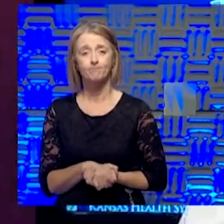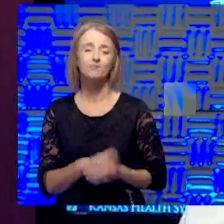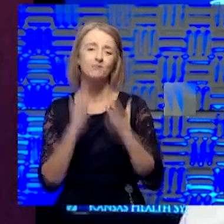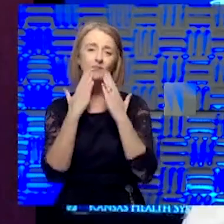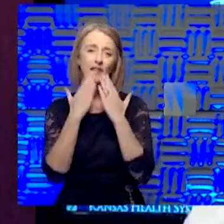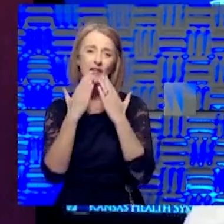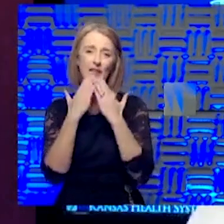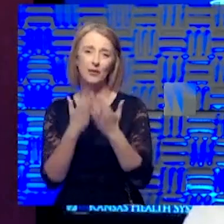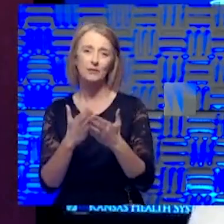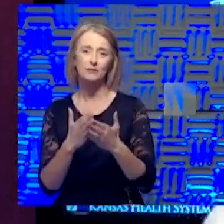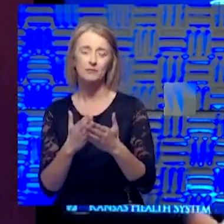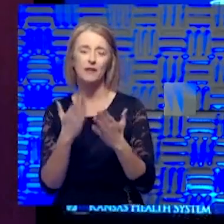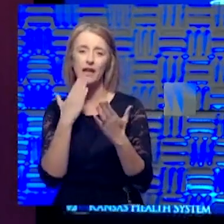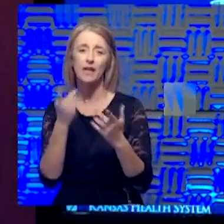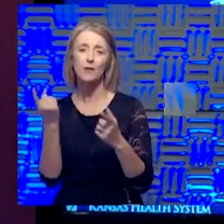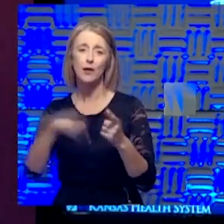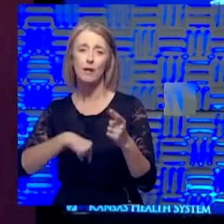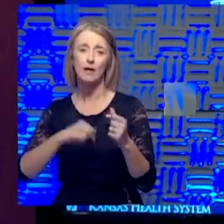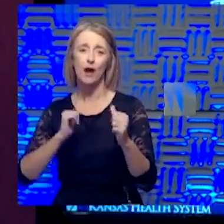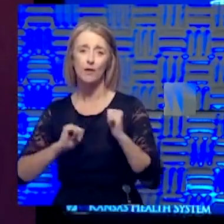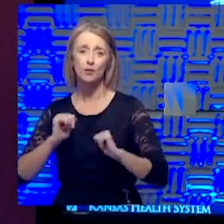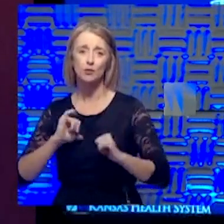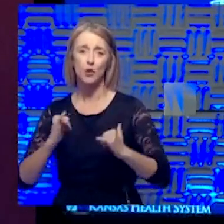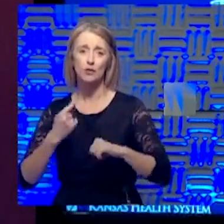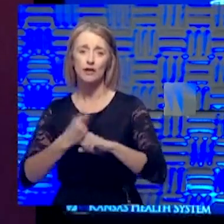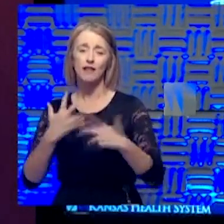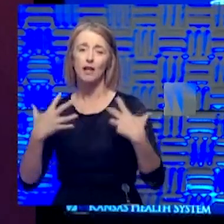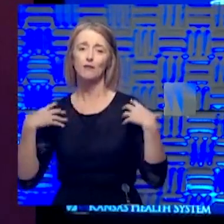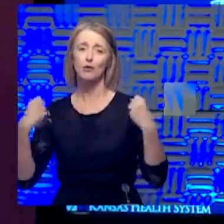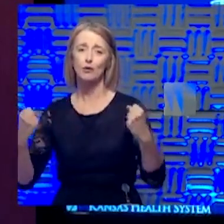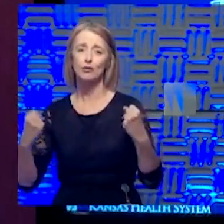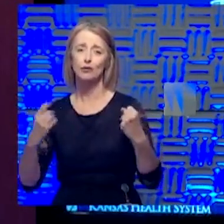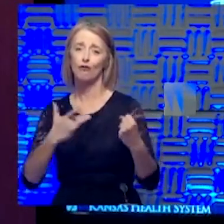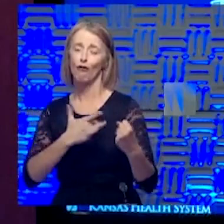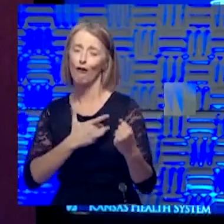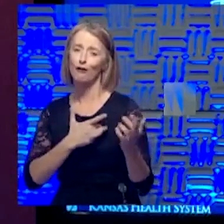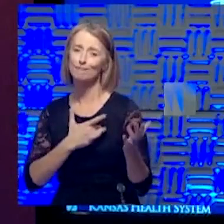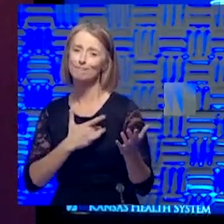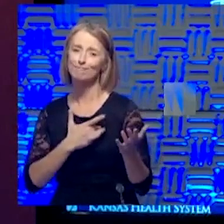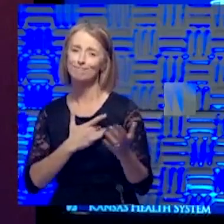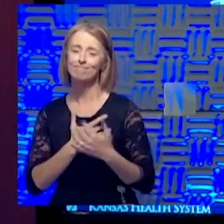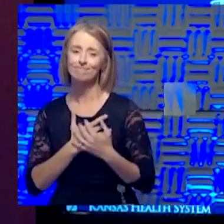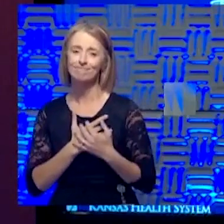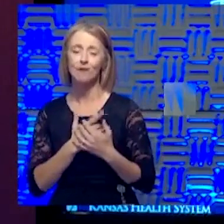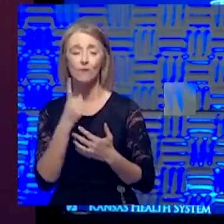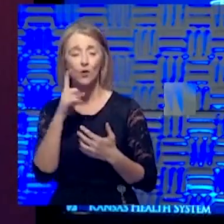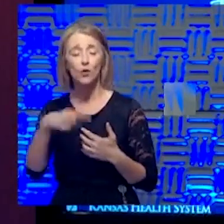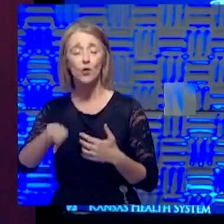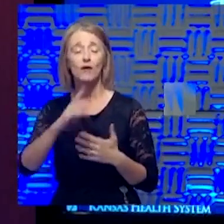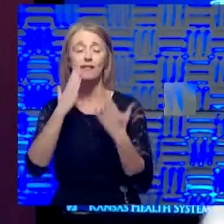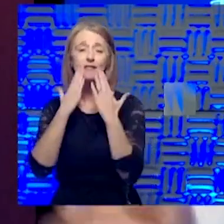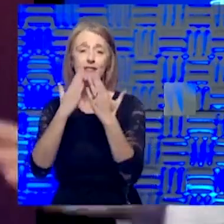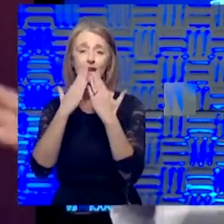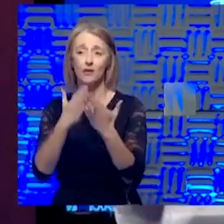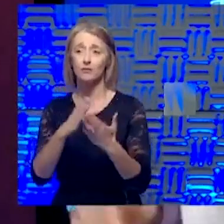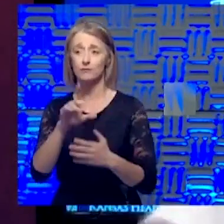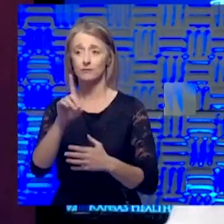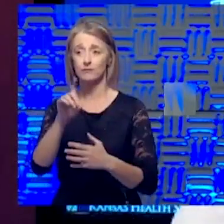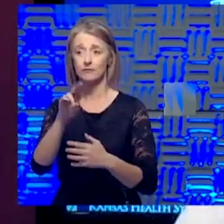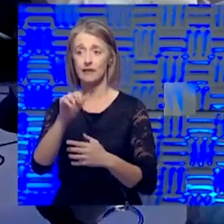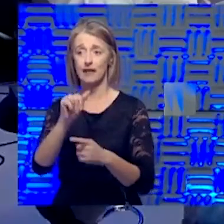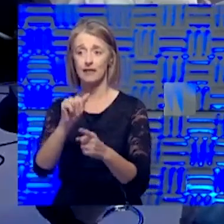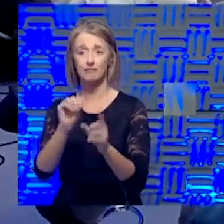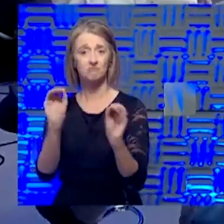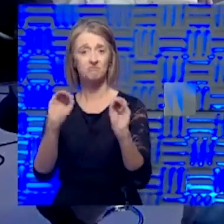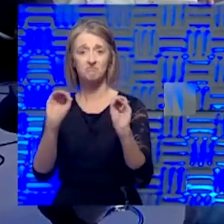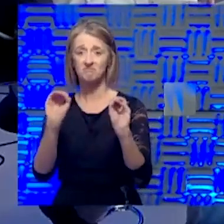Thank you. And thanks for being on the show today, and took a lot of courage and heart to be here for all of you all. And I just wanted to say thank you. Dan, any final thoughts today?